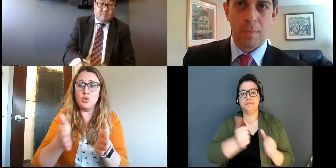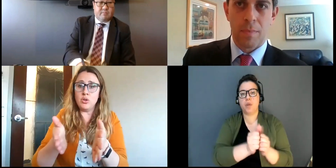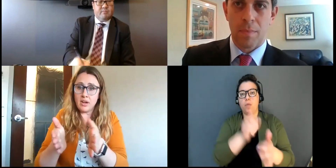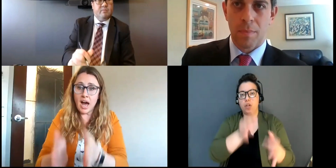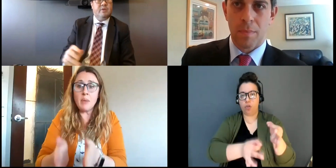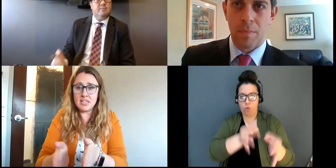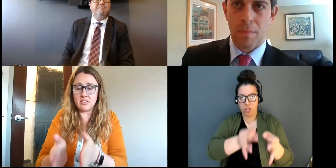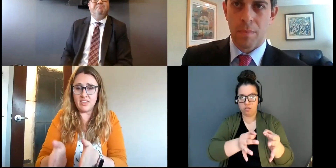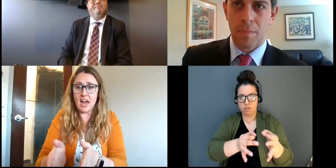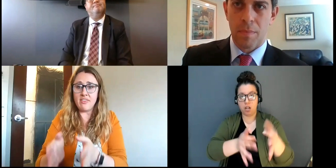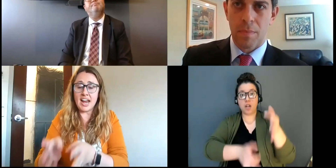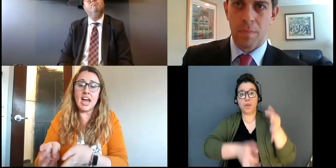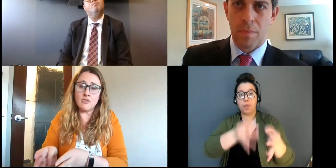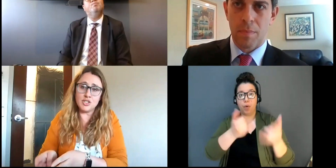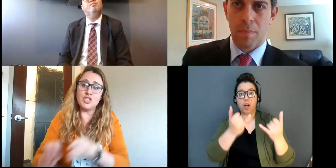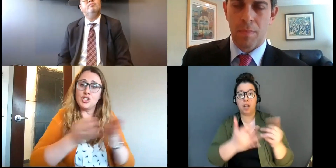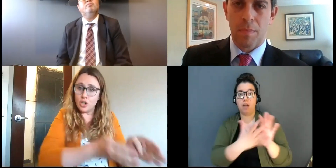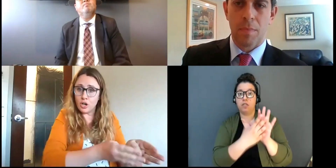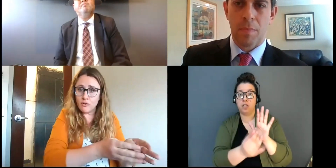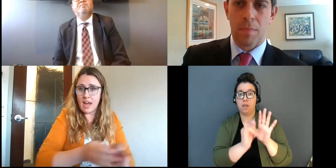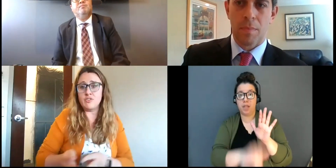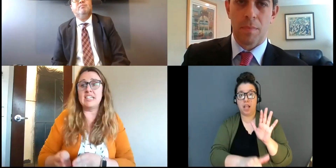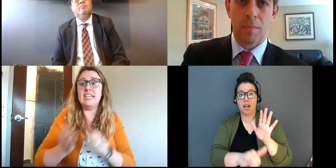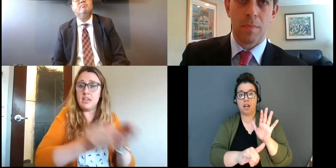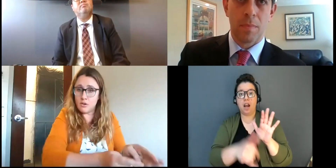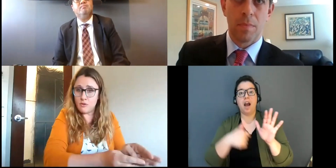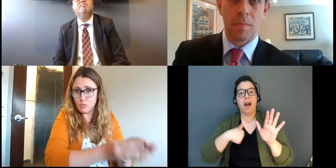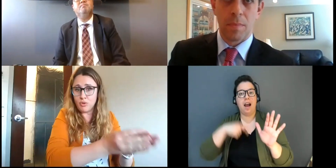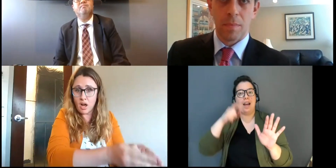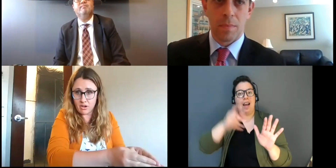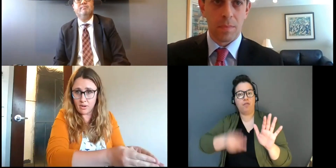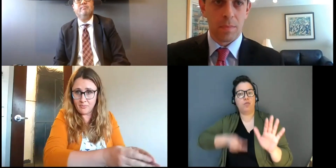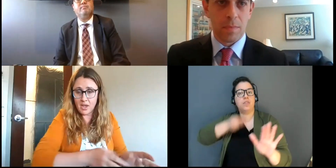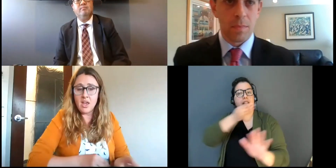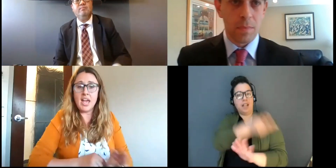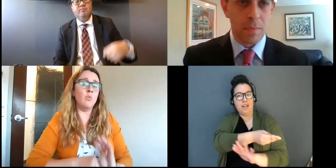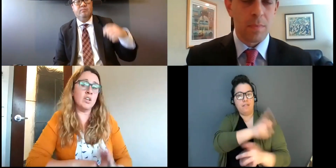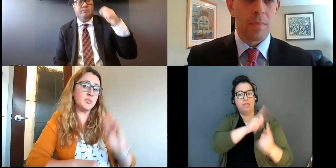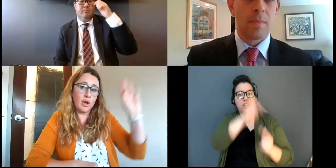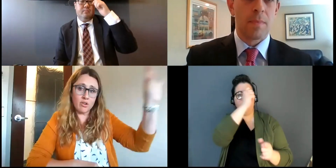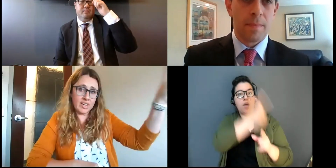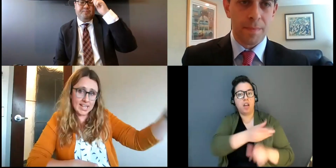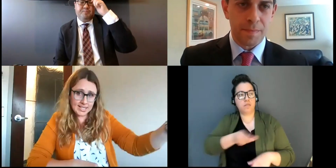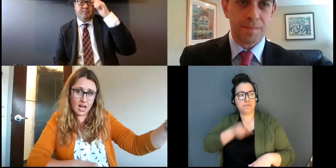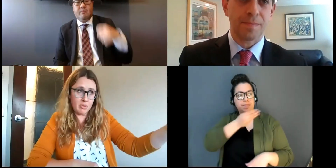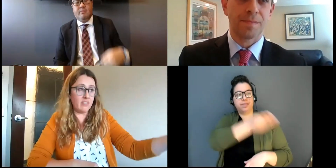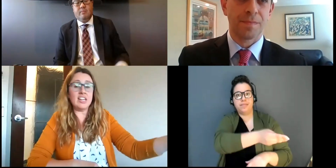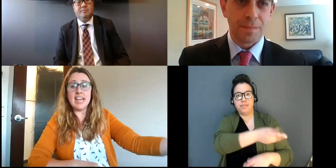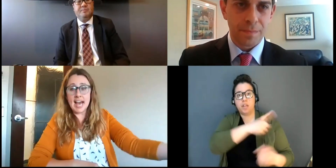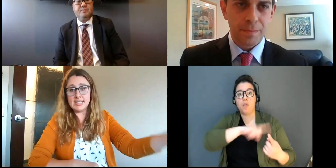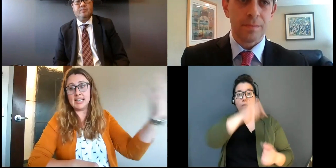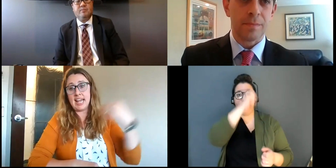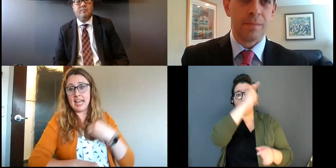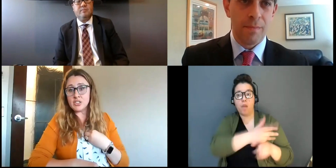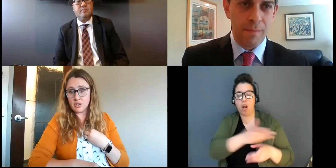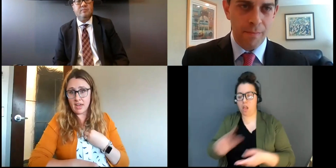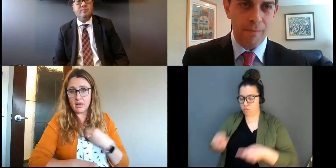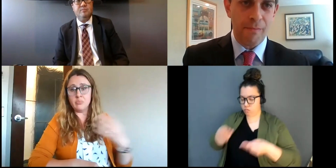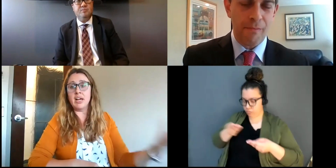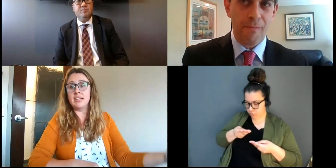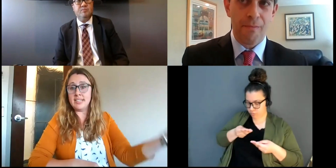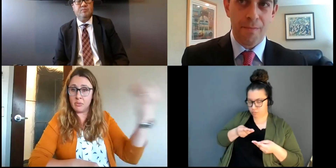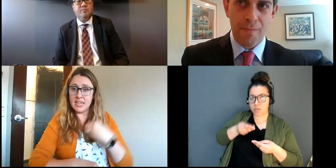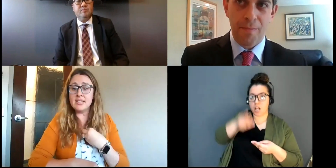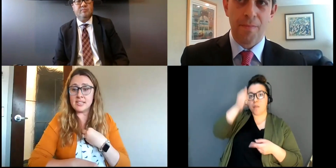has issued copies of that I have to serve, I have to give to brother. And once brother gets a copy of it, he has to answer